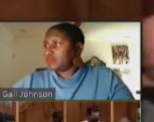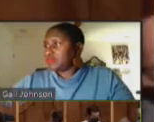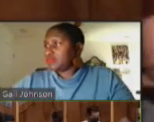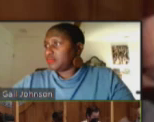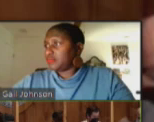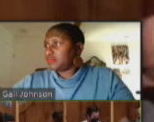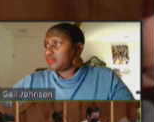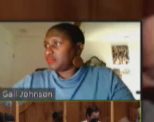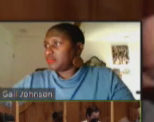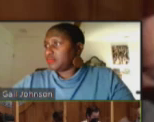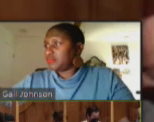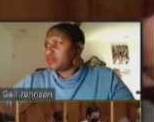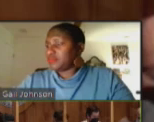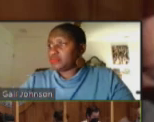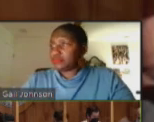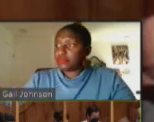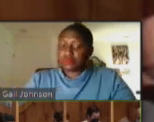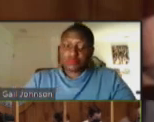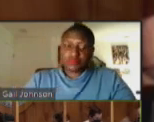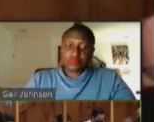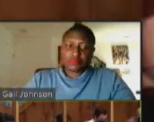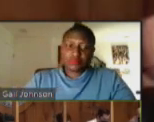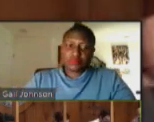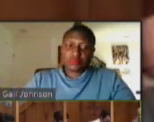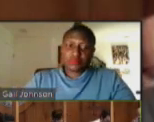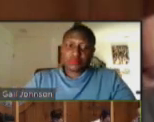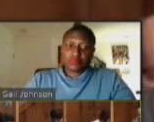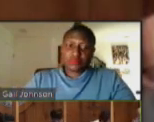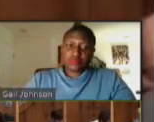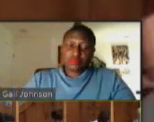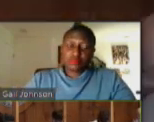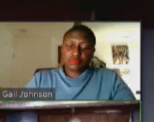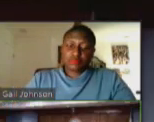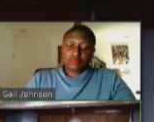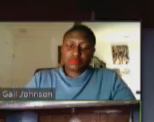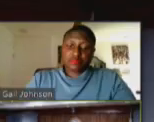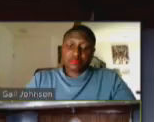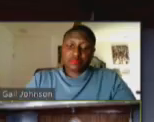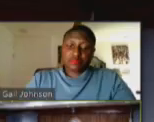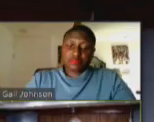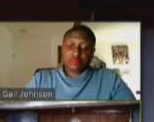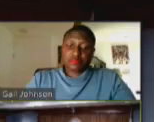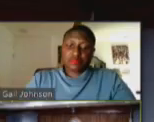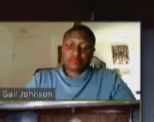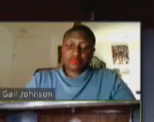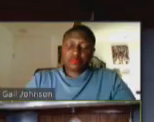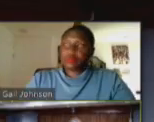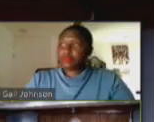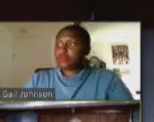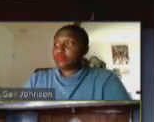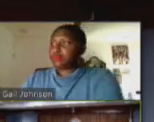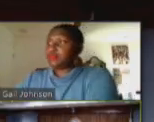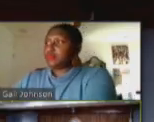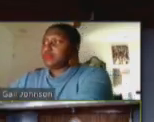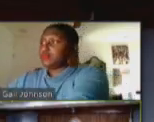clear last time. So with that, I'll turn to Commissioner Santos. Thank you, Mr. Mayor. I move resolution 200736.